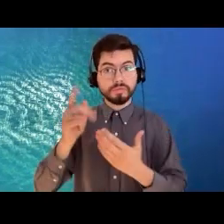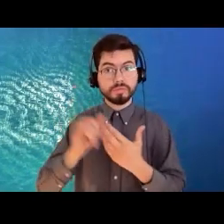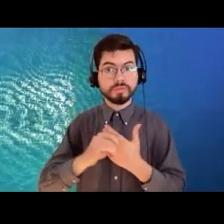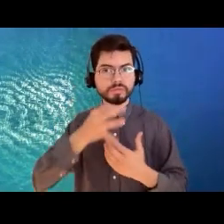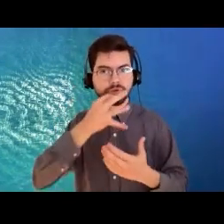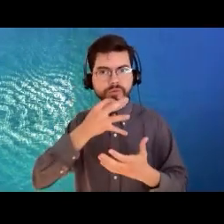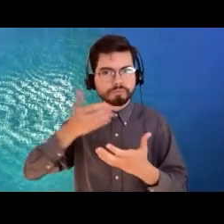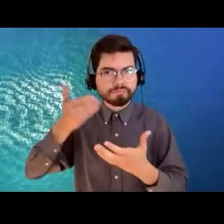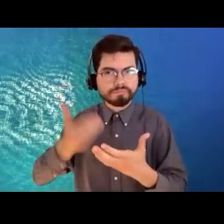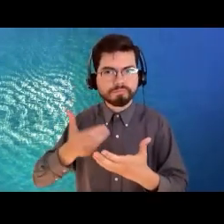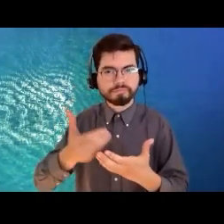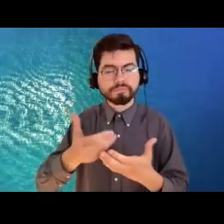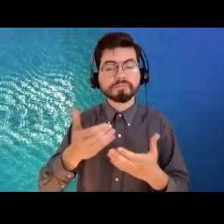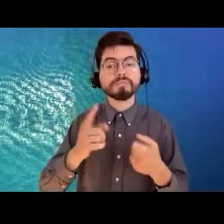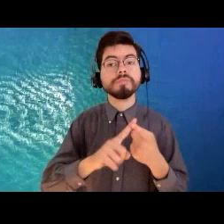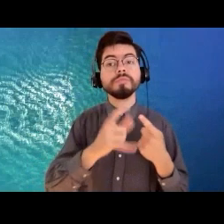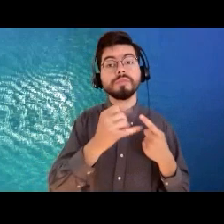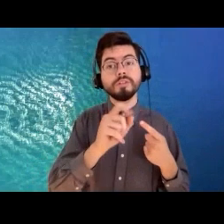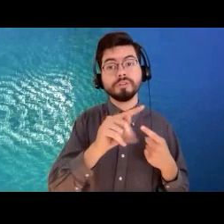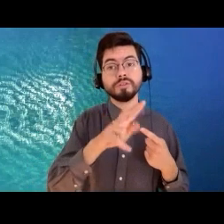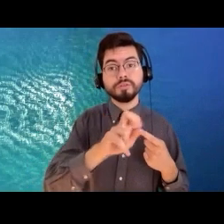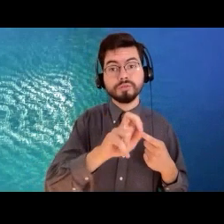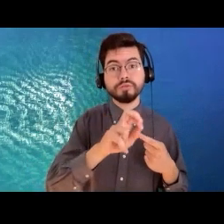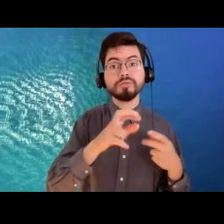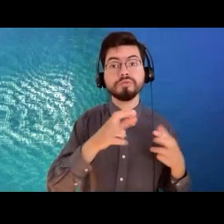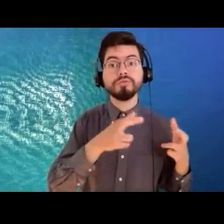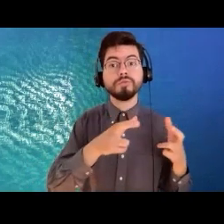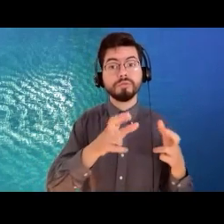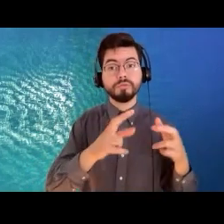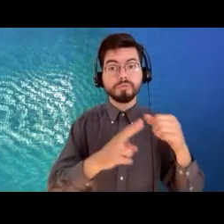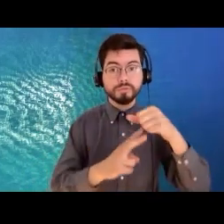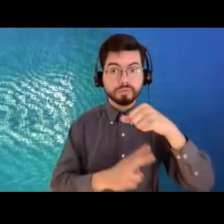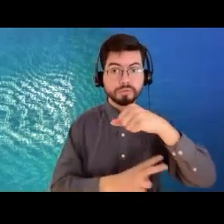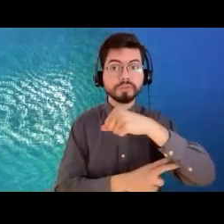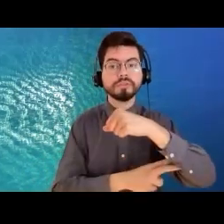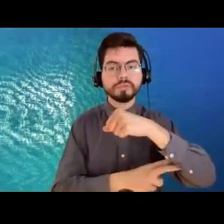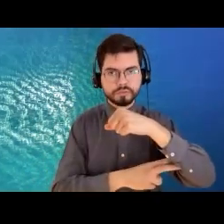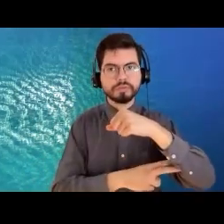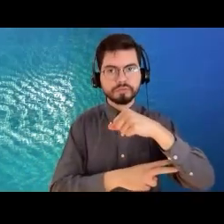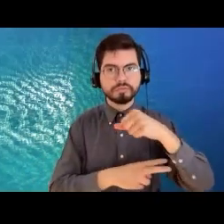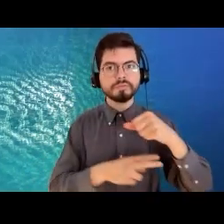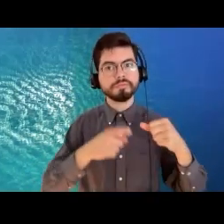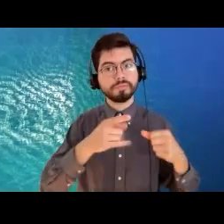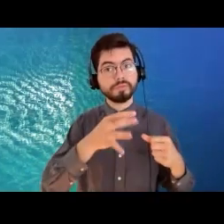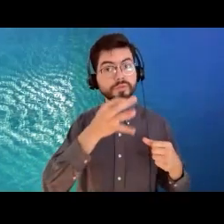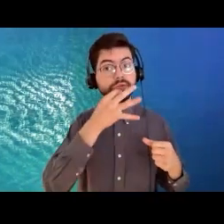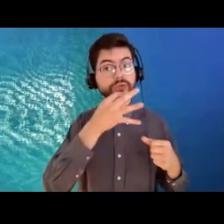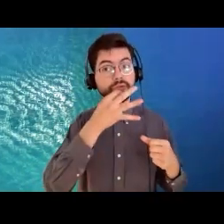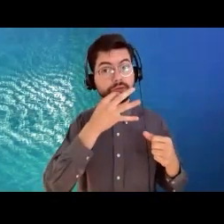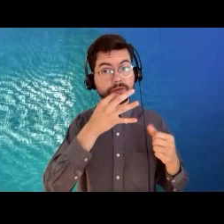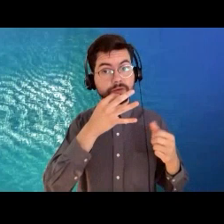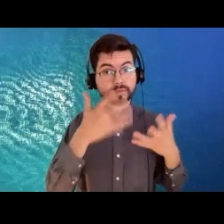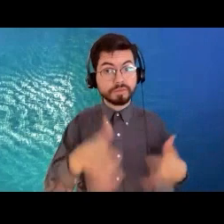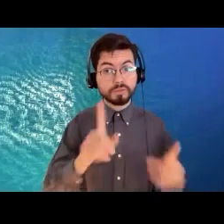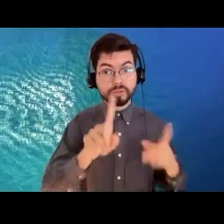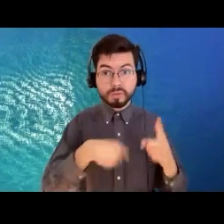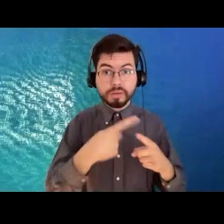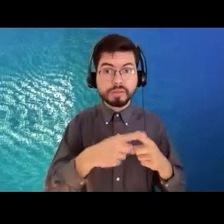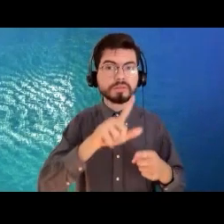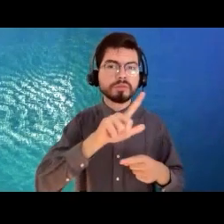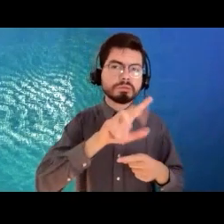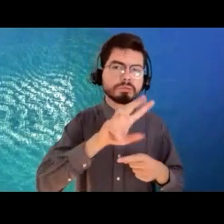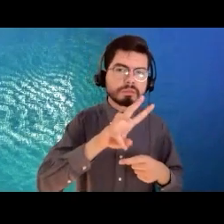Yellowstone River Bridge is in its 2nd year of construction. That's anticipated to be complete in 26,